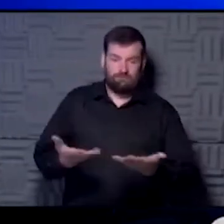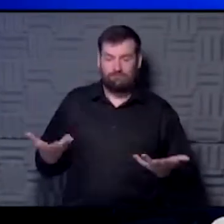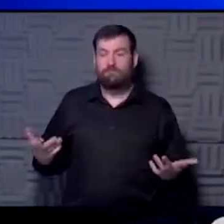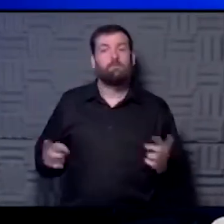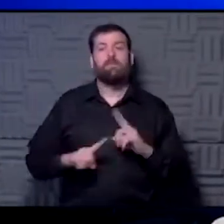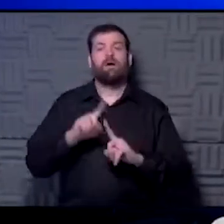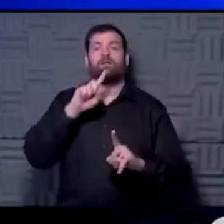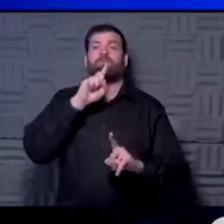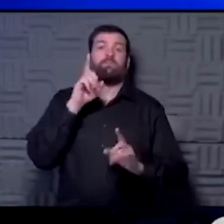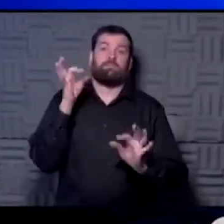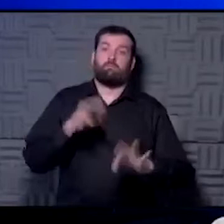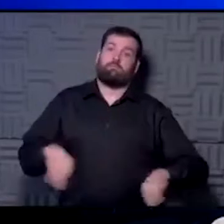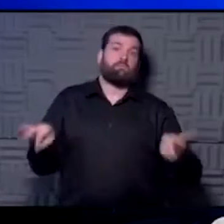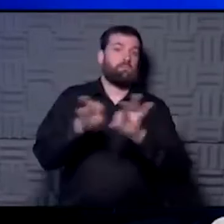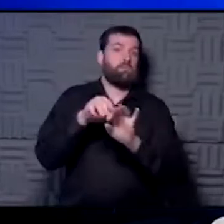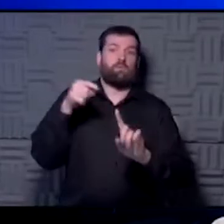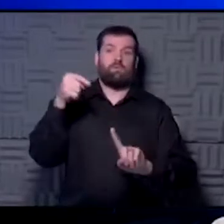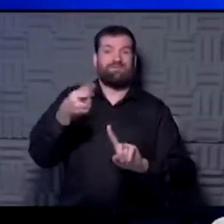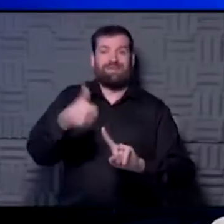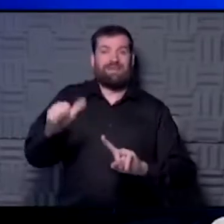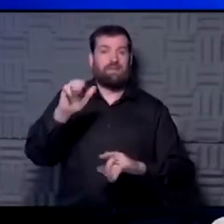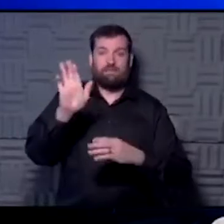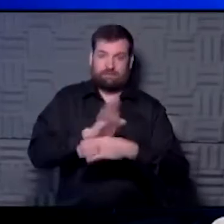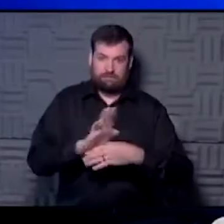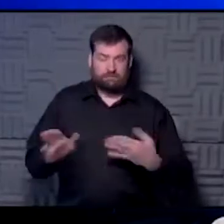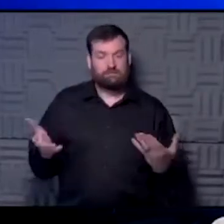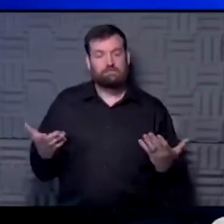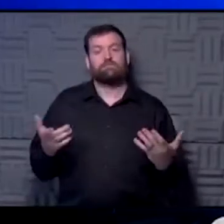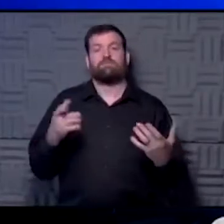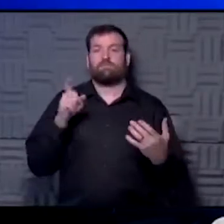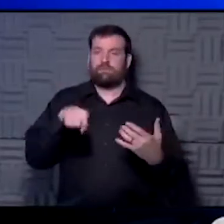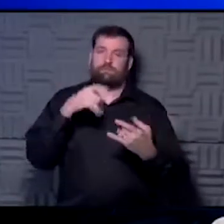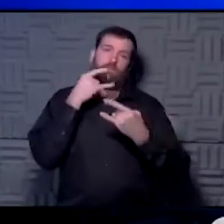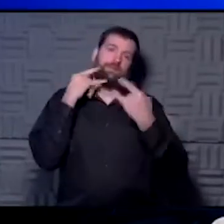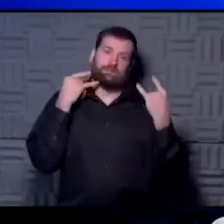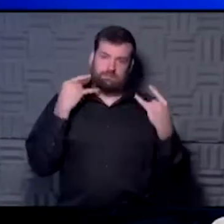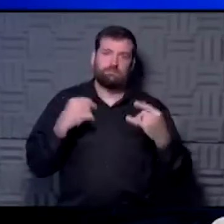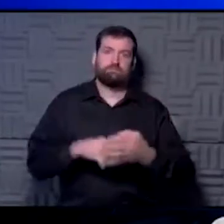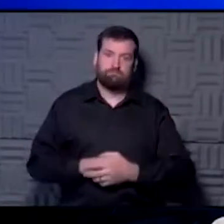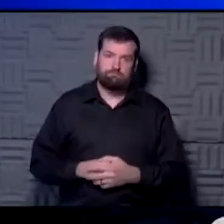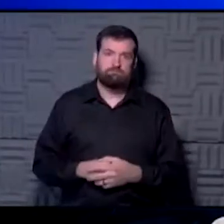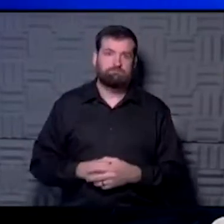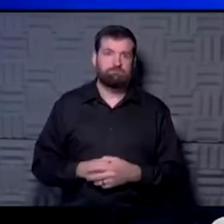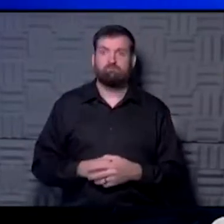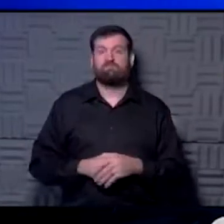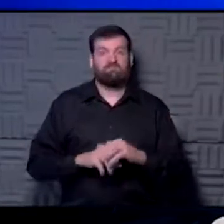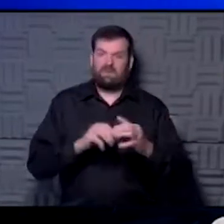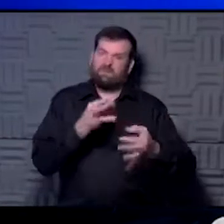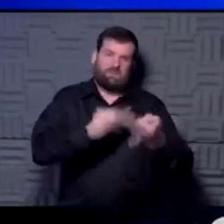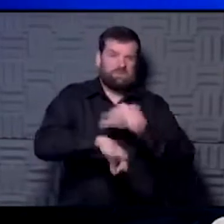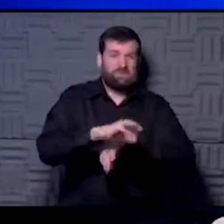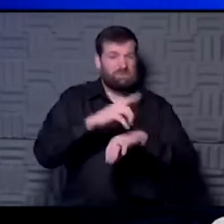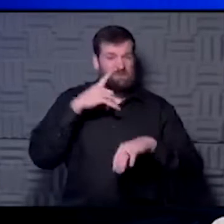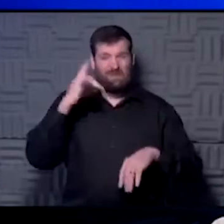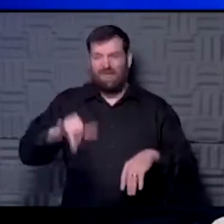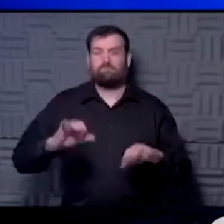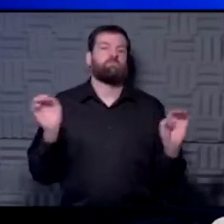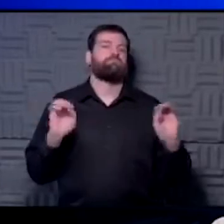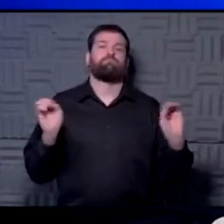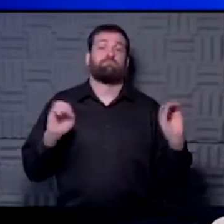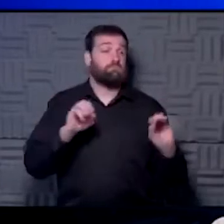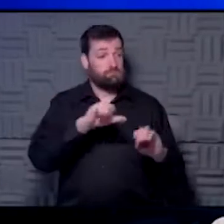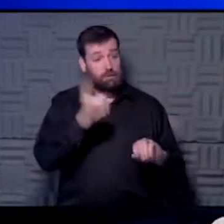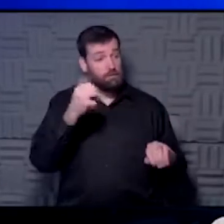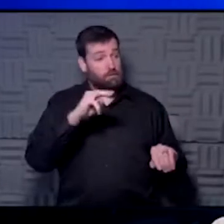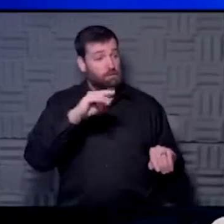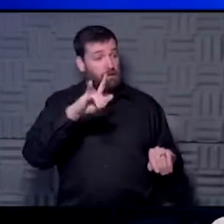think that the real key in any business is people need to be wearing masks, and there is no substitution for that. Other media